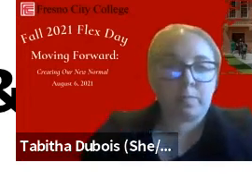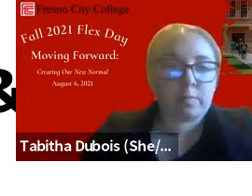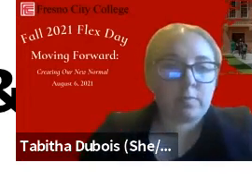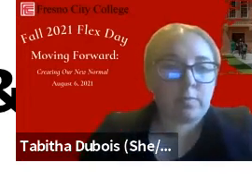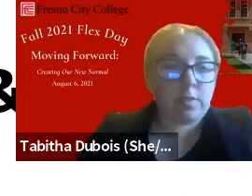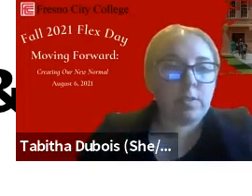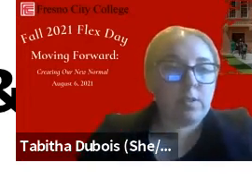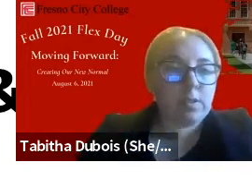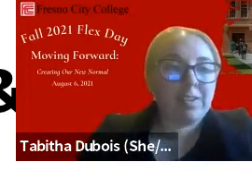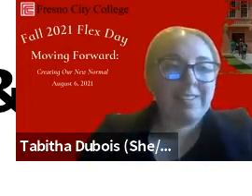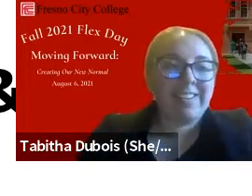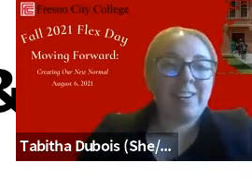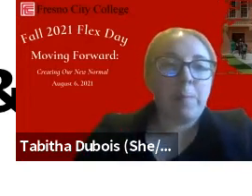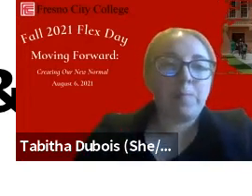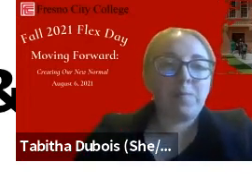time.